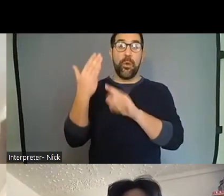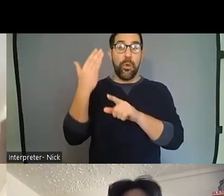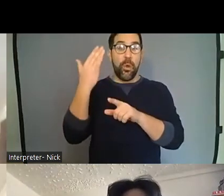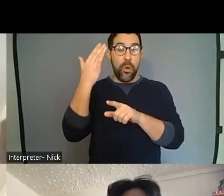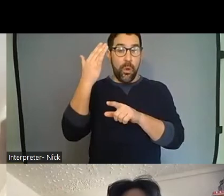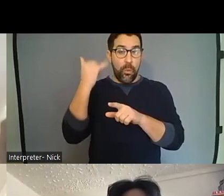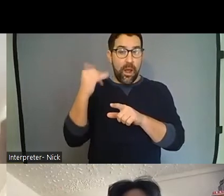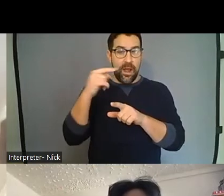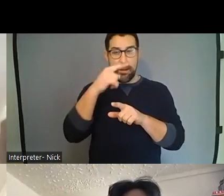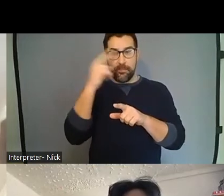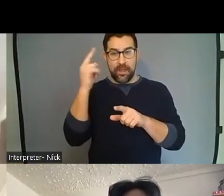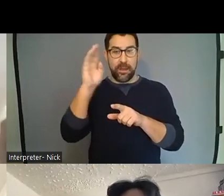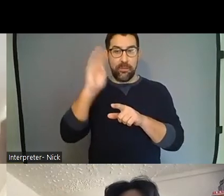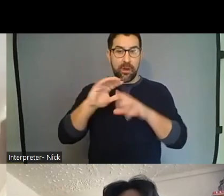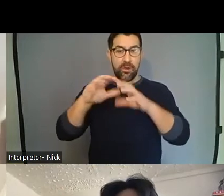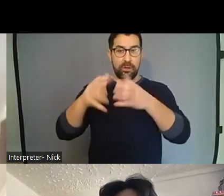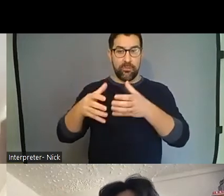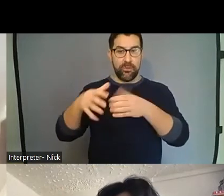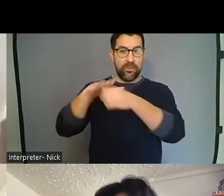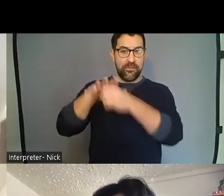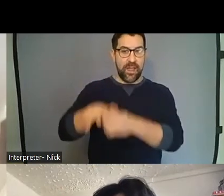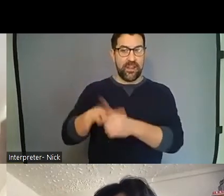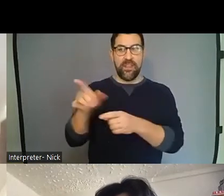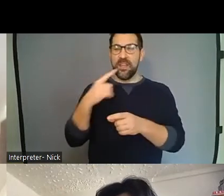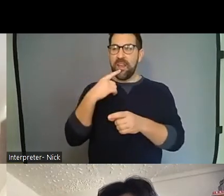those communities are inadversely affected.